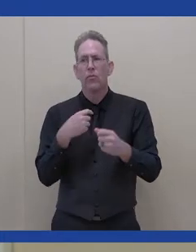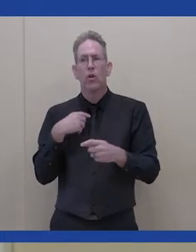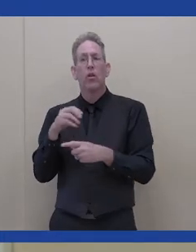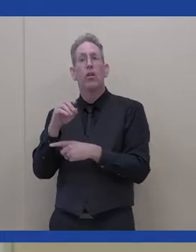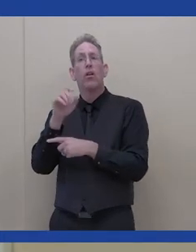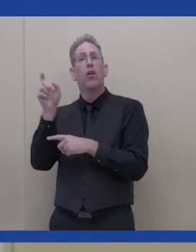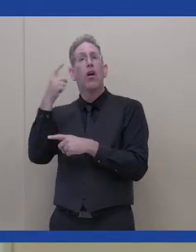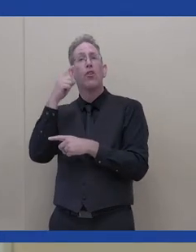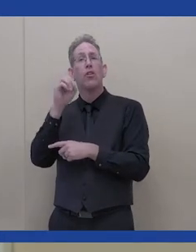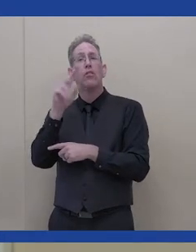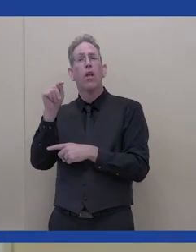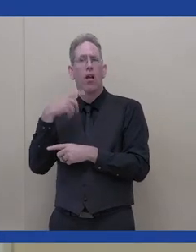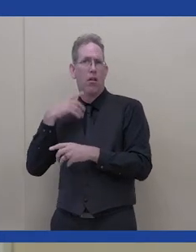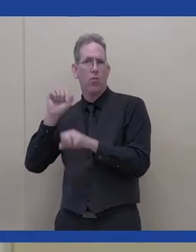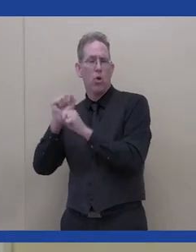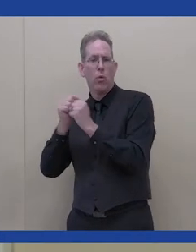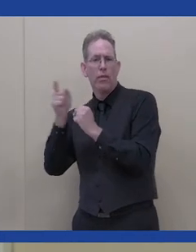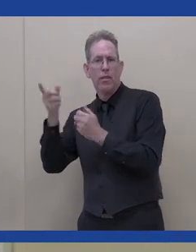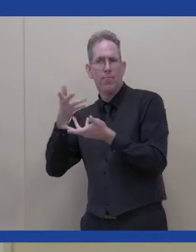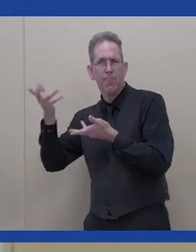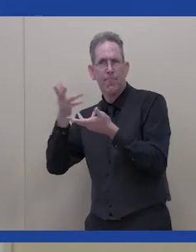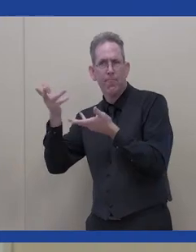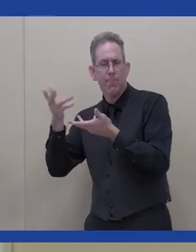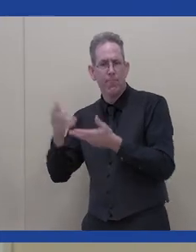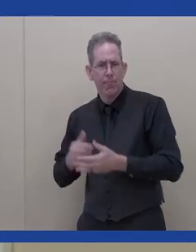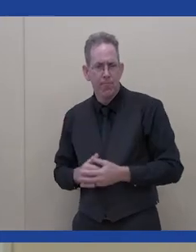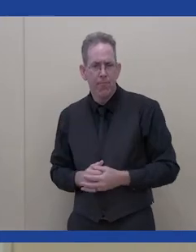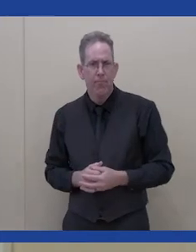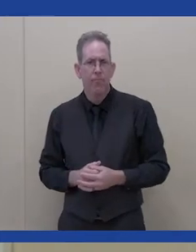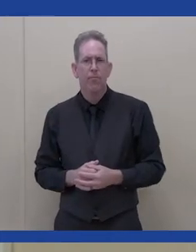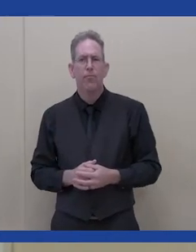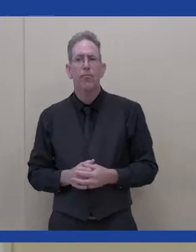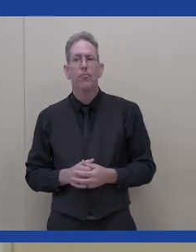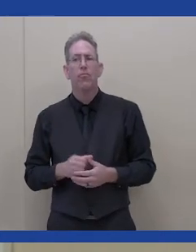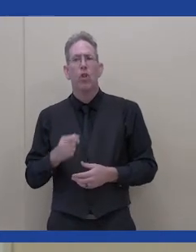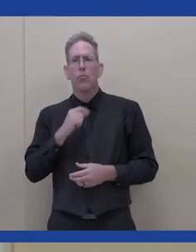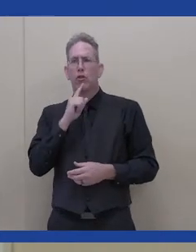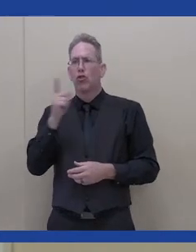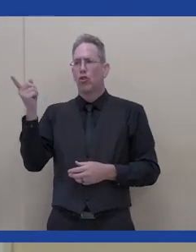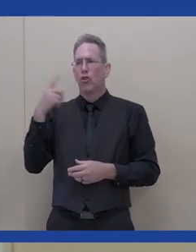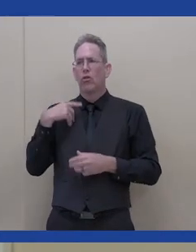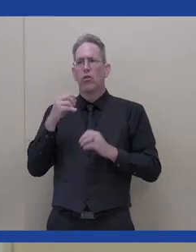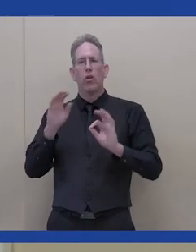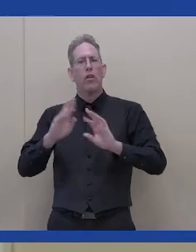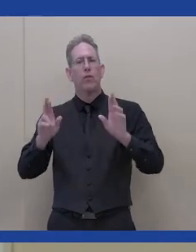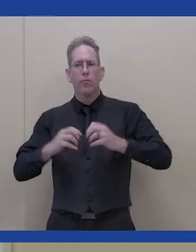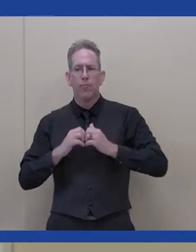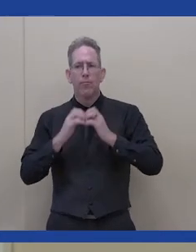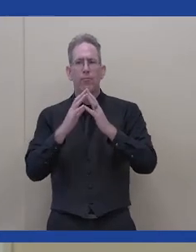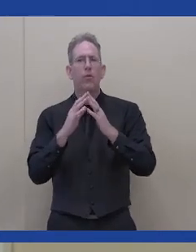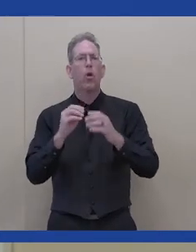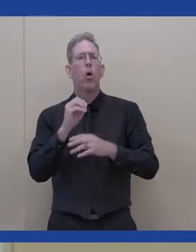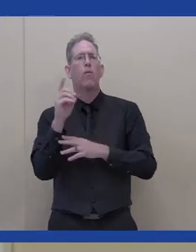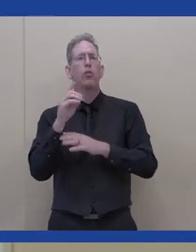our community is ready to support an overdose prevention center when that legislation passes.